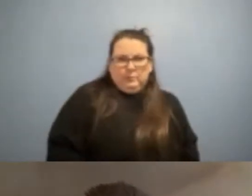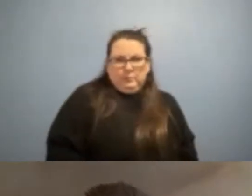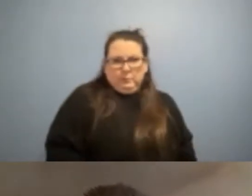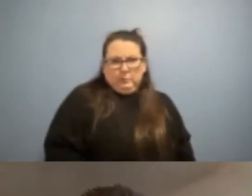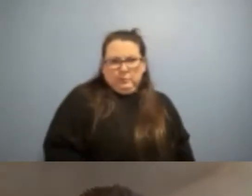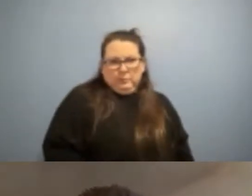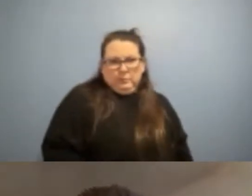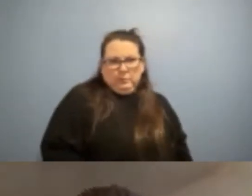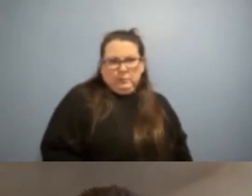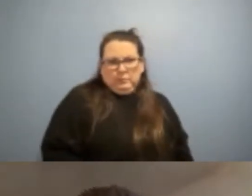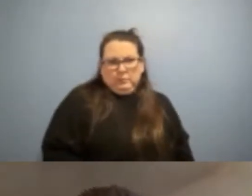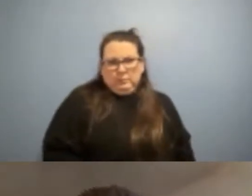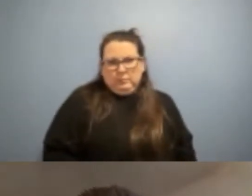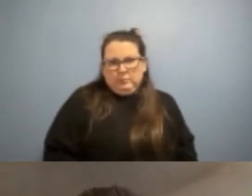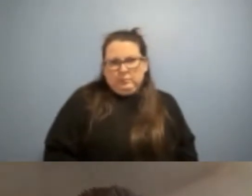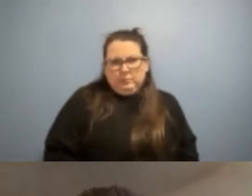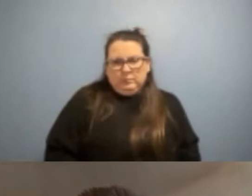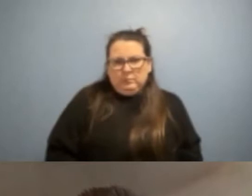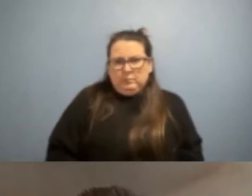Great.